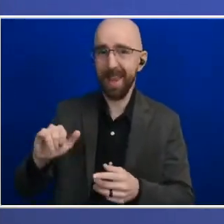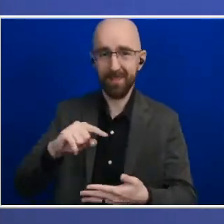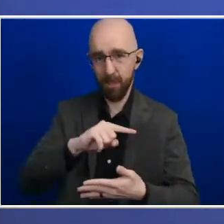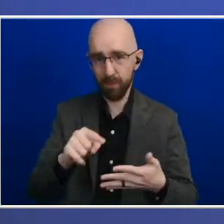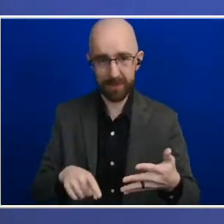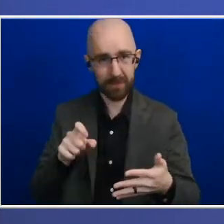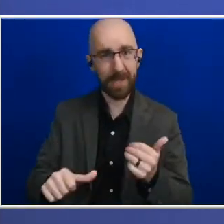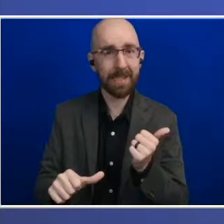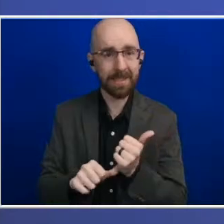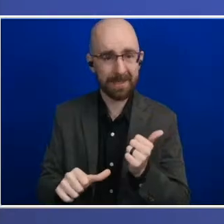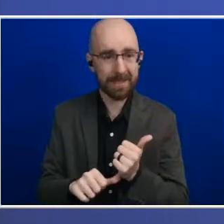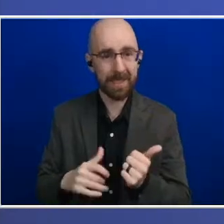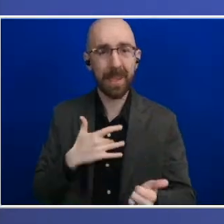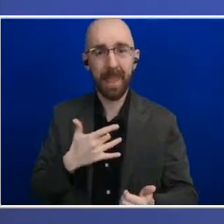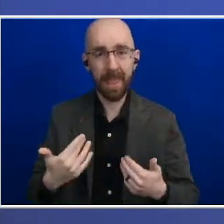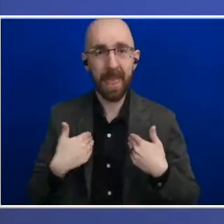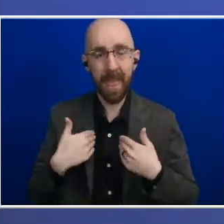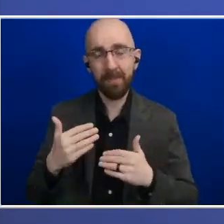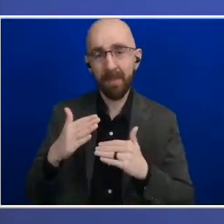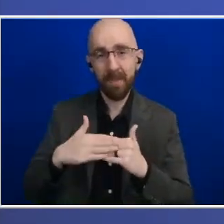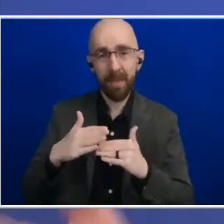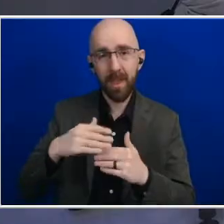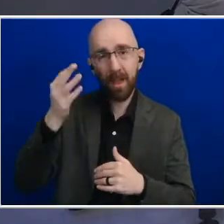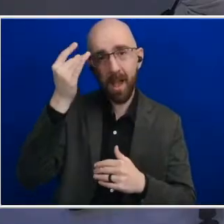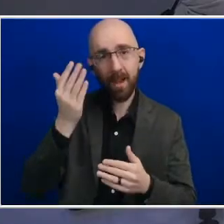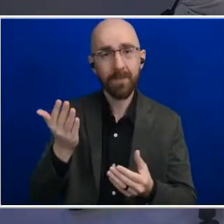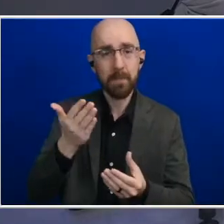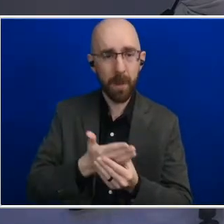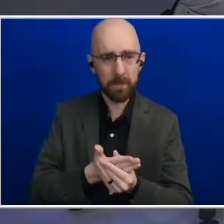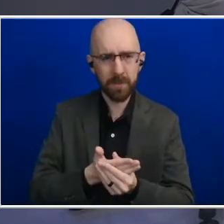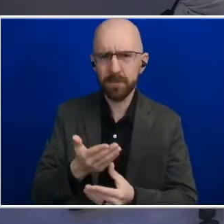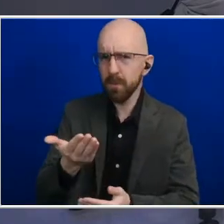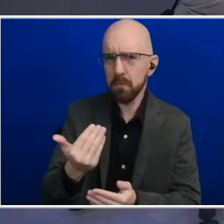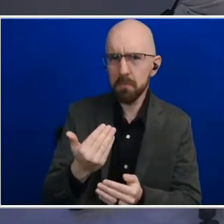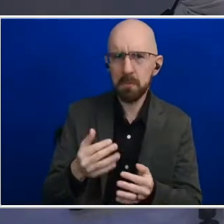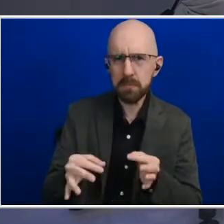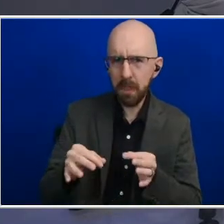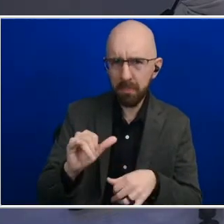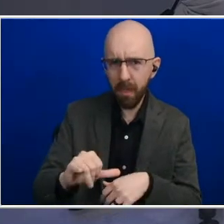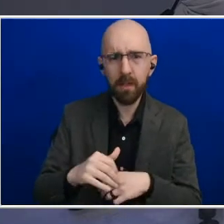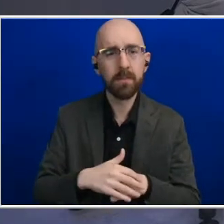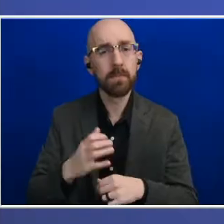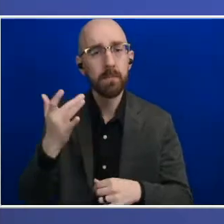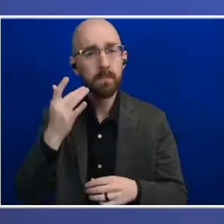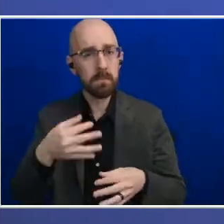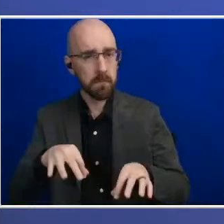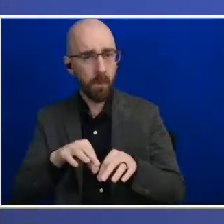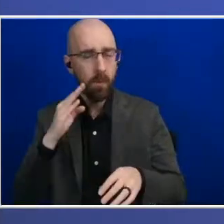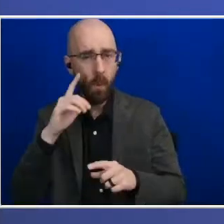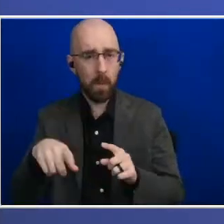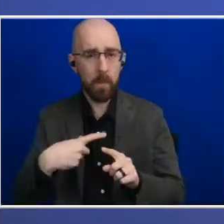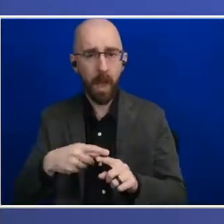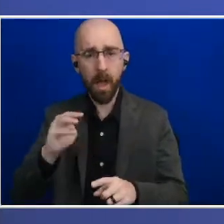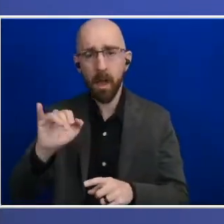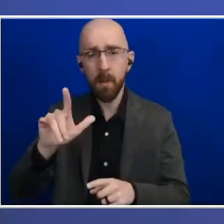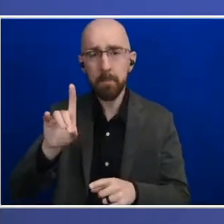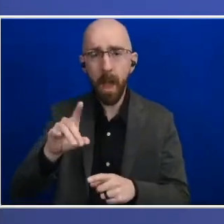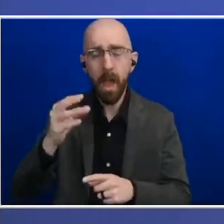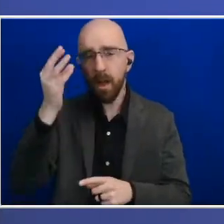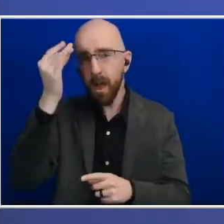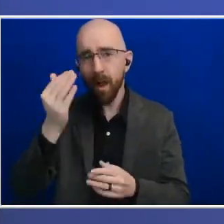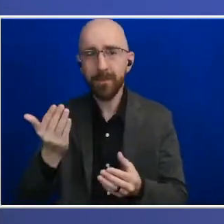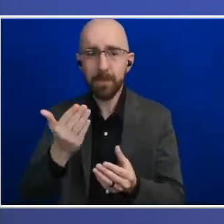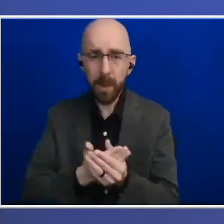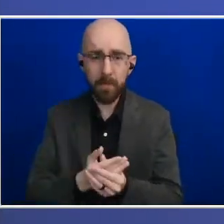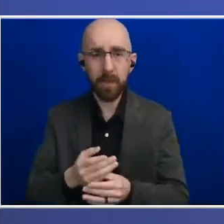have mild cognitive impairment. Okay, and so why, talk to us. Why is it important to know about mild cognitive impairment? Well, the challenge is that over the next 1 to 2 years,